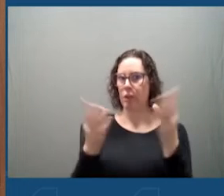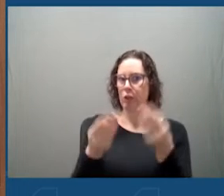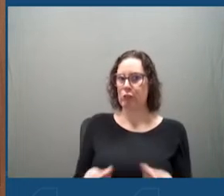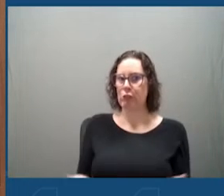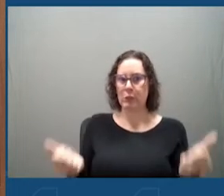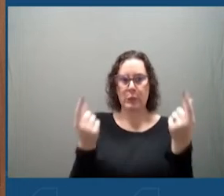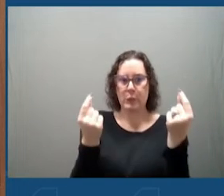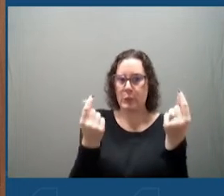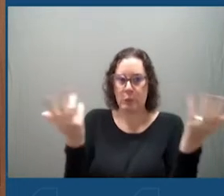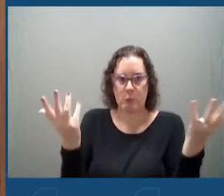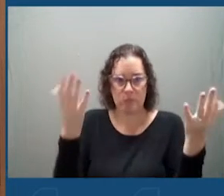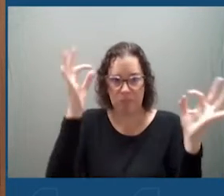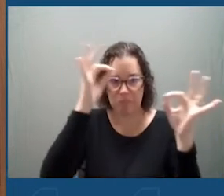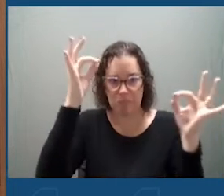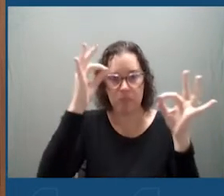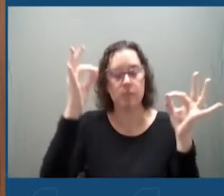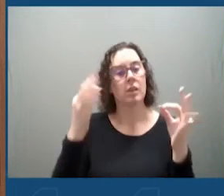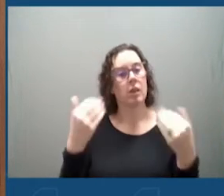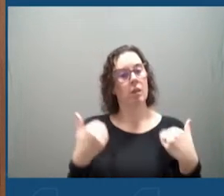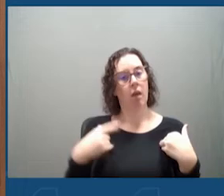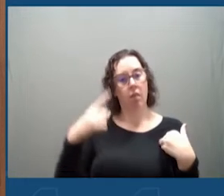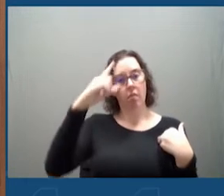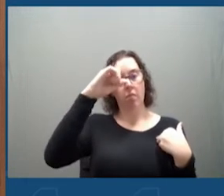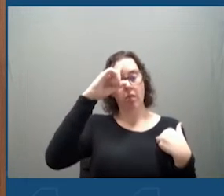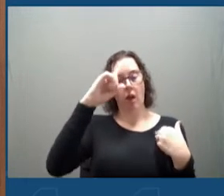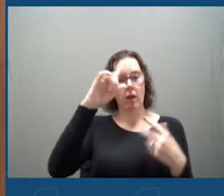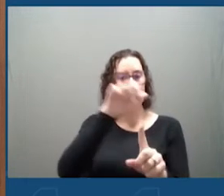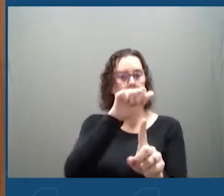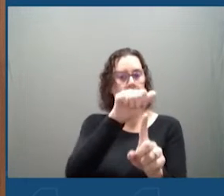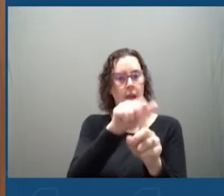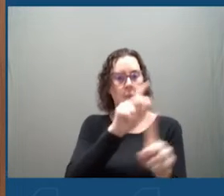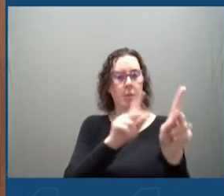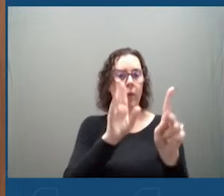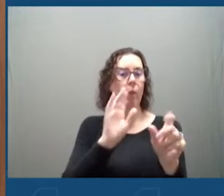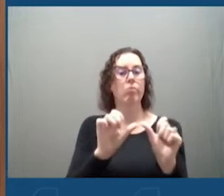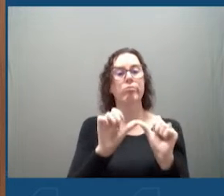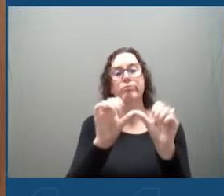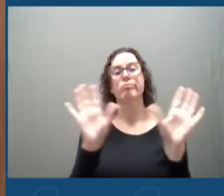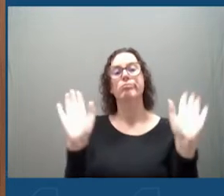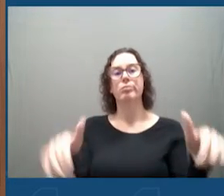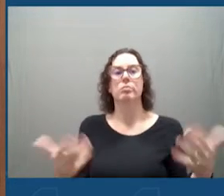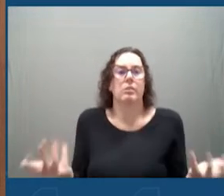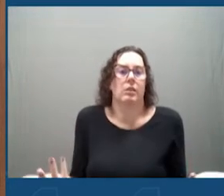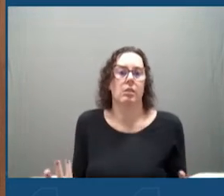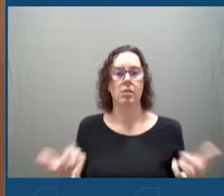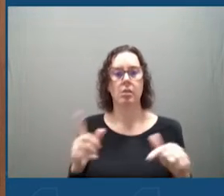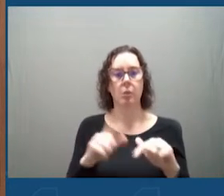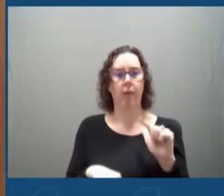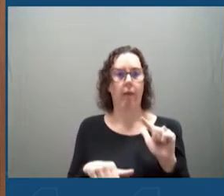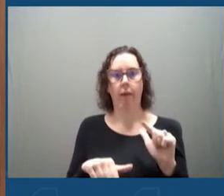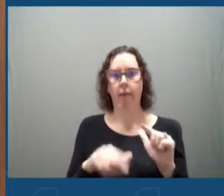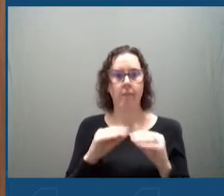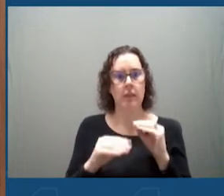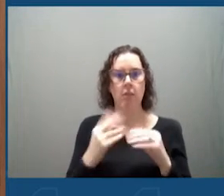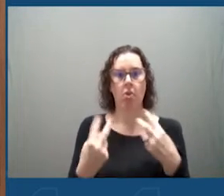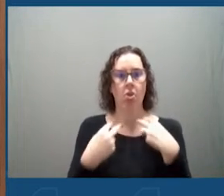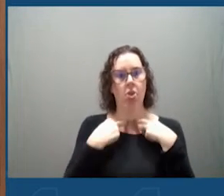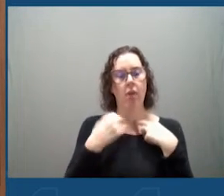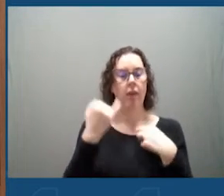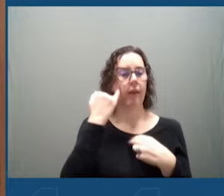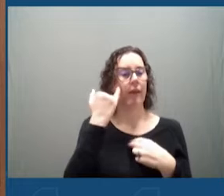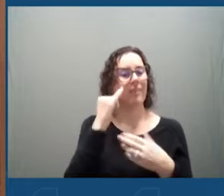was a perception out there that scammers are going to do what scammers are going to do, and once title has